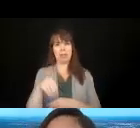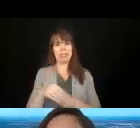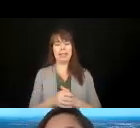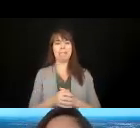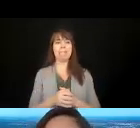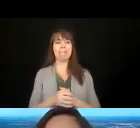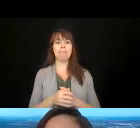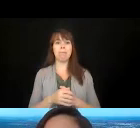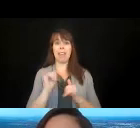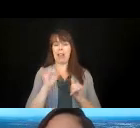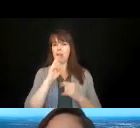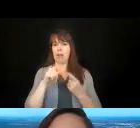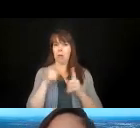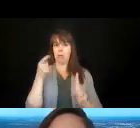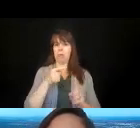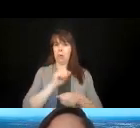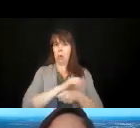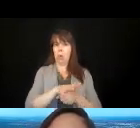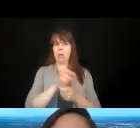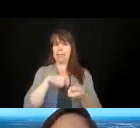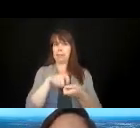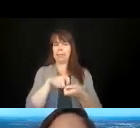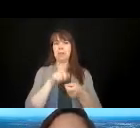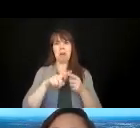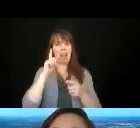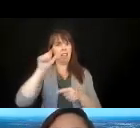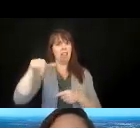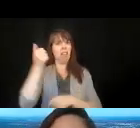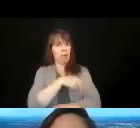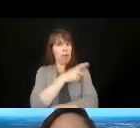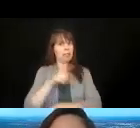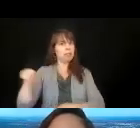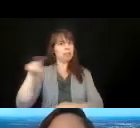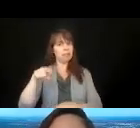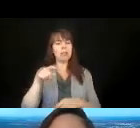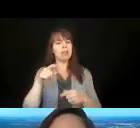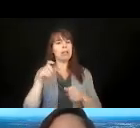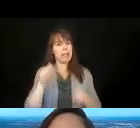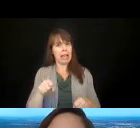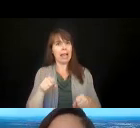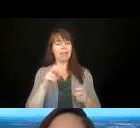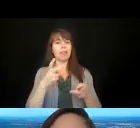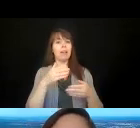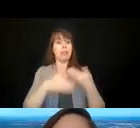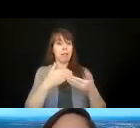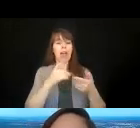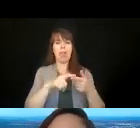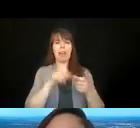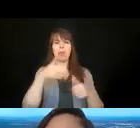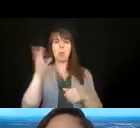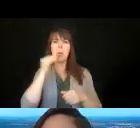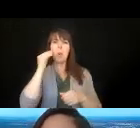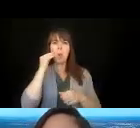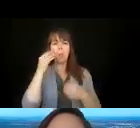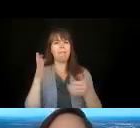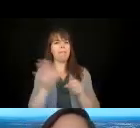this is with COVID patients, but I think there are lots of other patients out there who can complete their hospitalization at home. And we're working